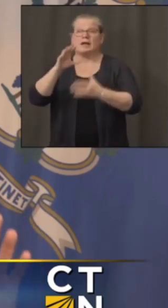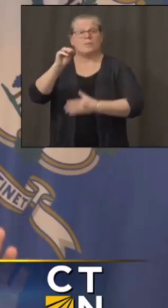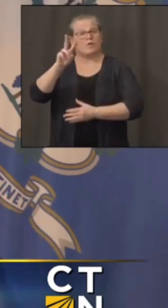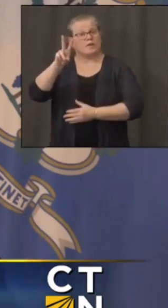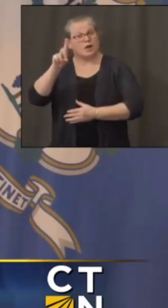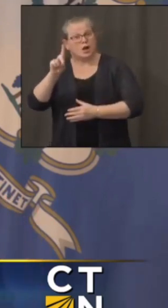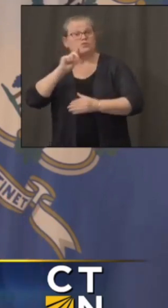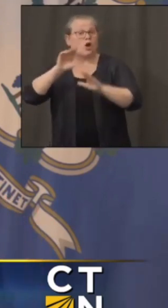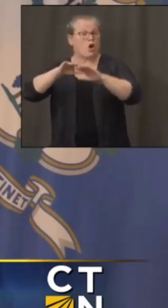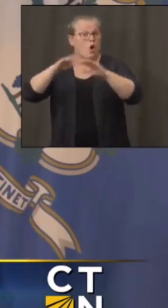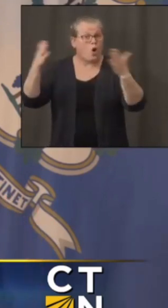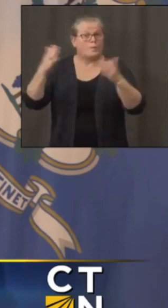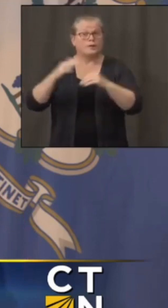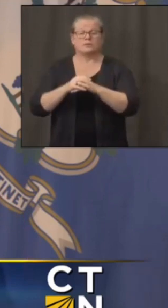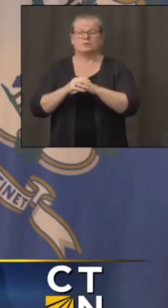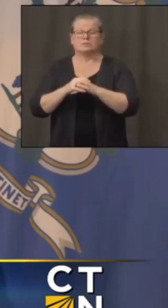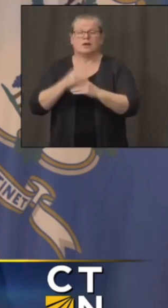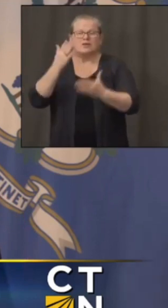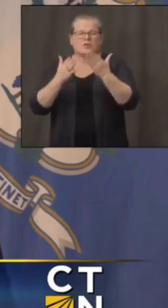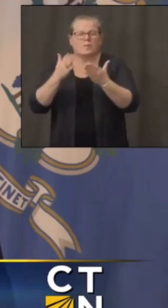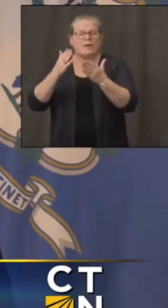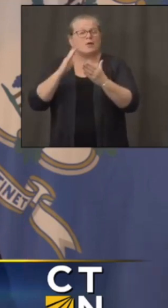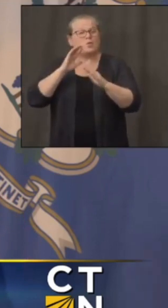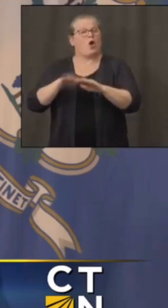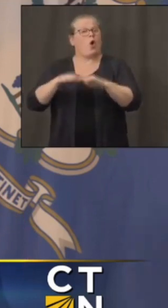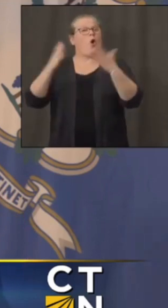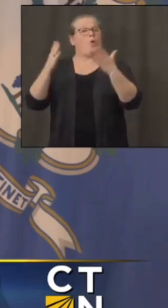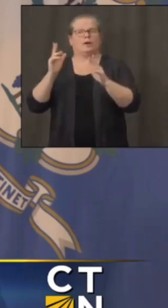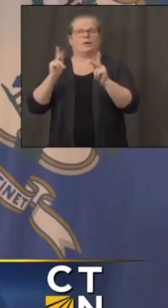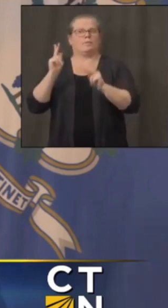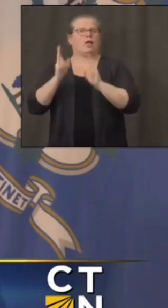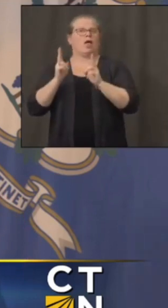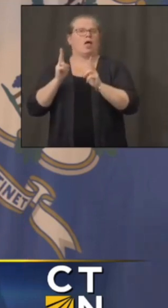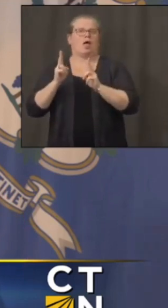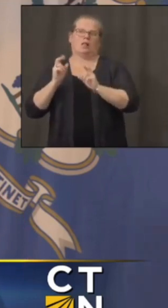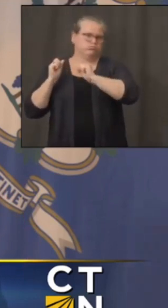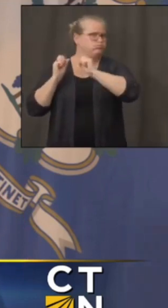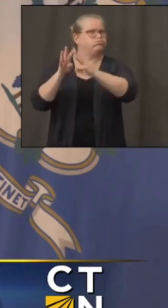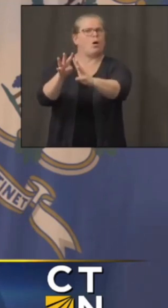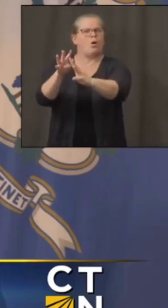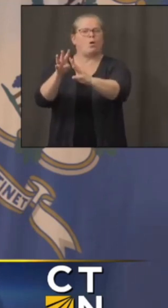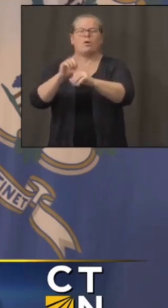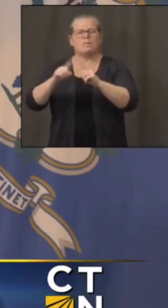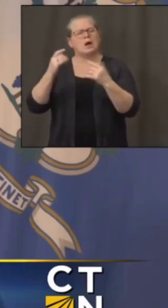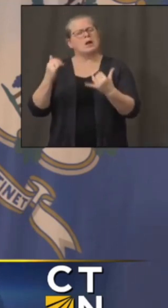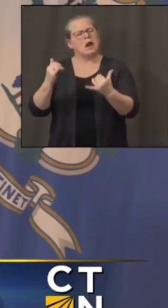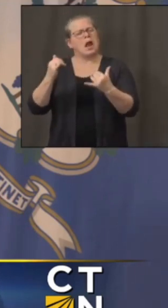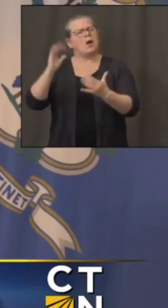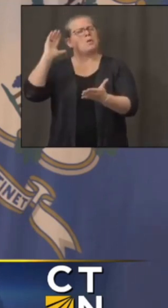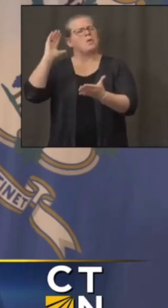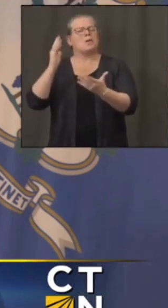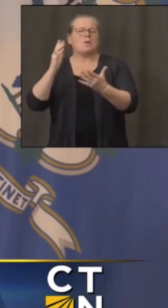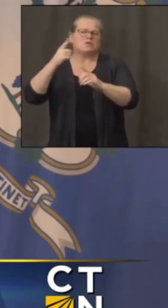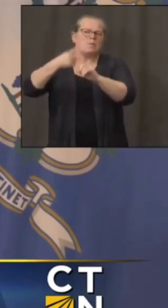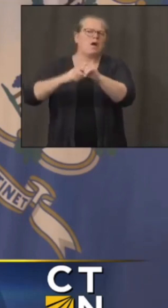was a bit of a rush right after we opened them up, but now we're a month into it, so I think you'll find it pretty timely.